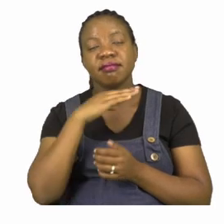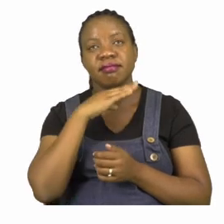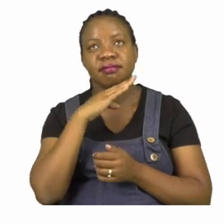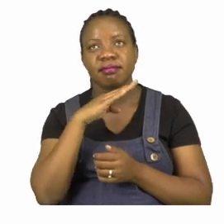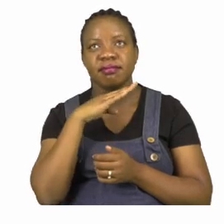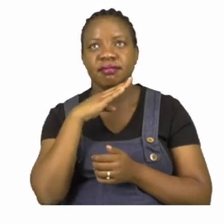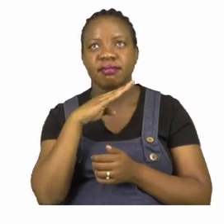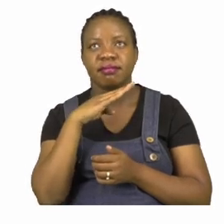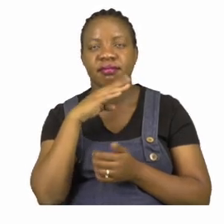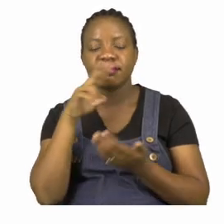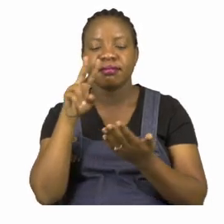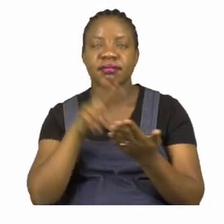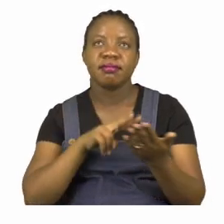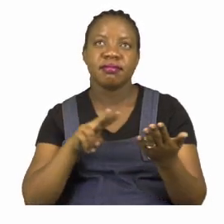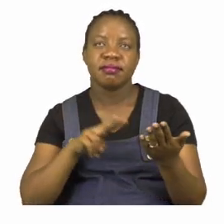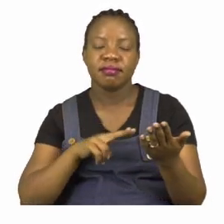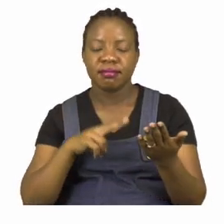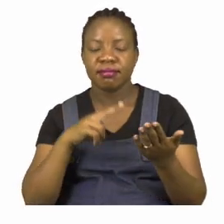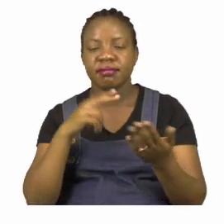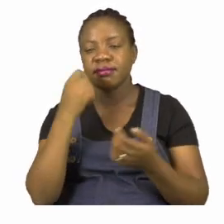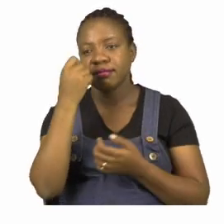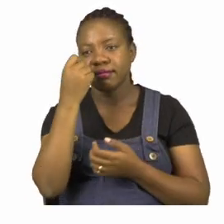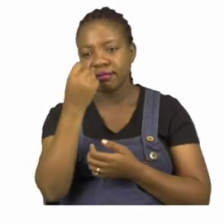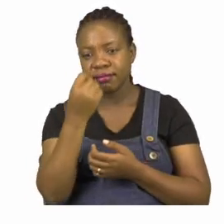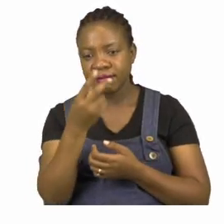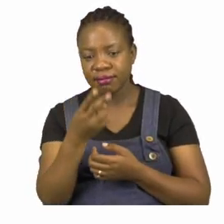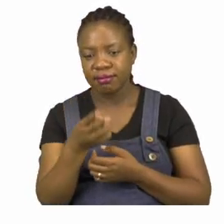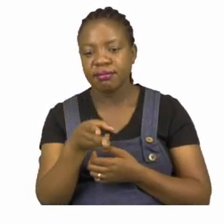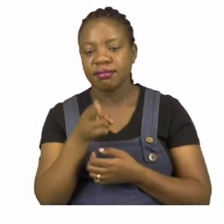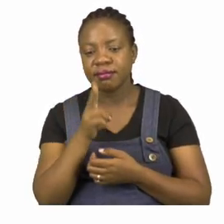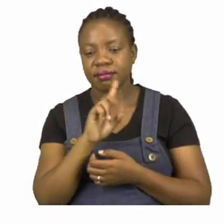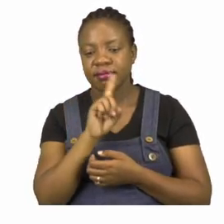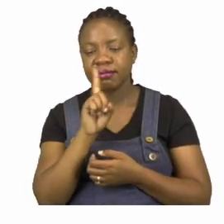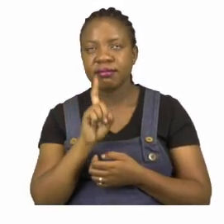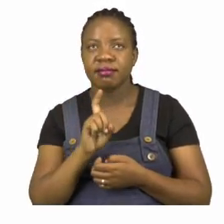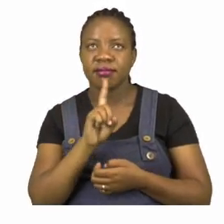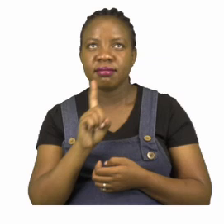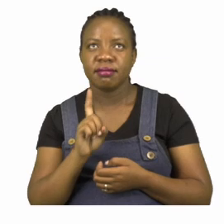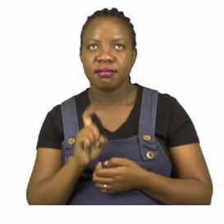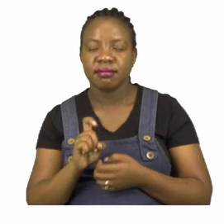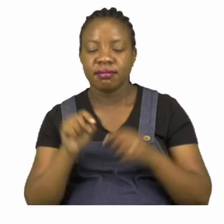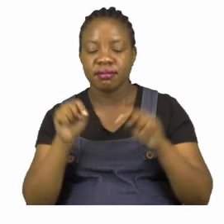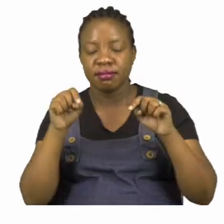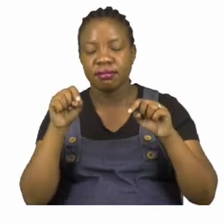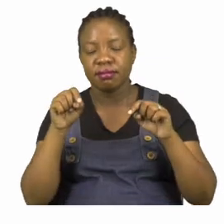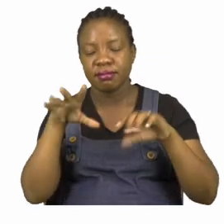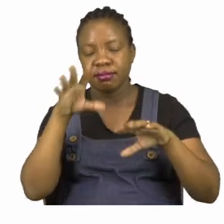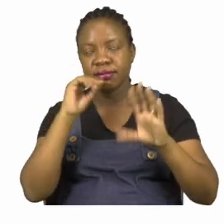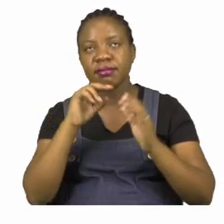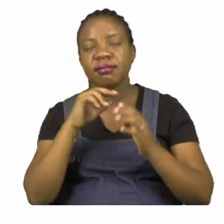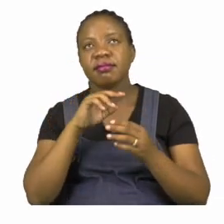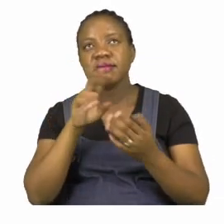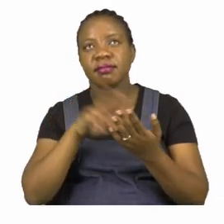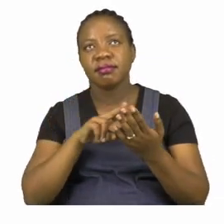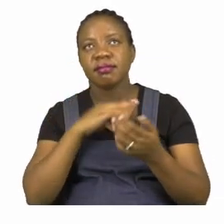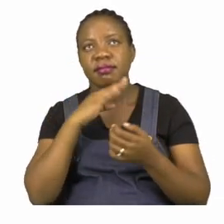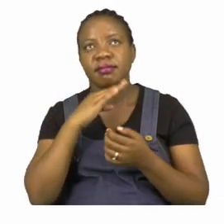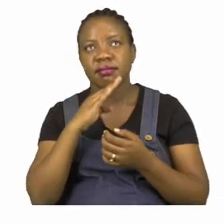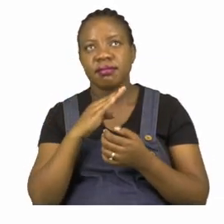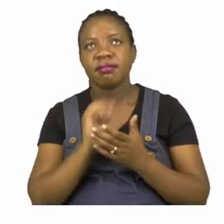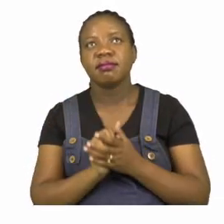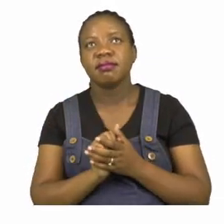story, reading it and answering questions for it. Today's story is on parts of a